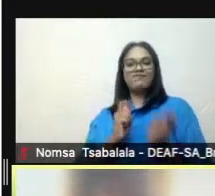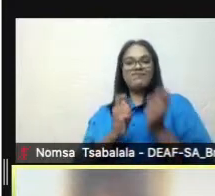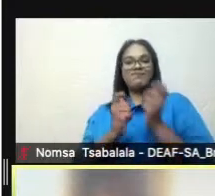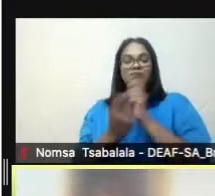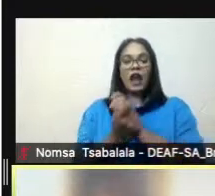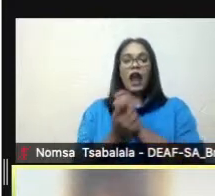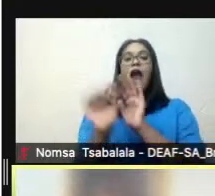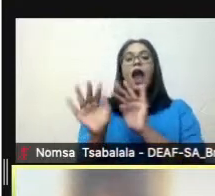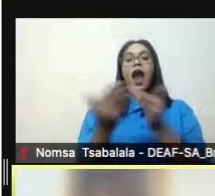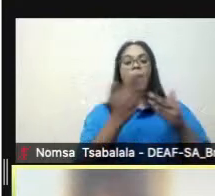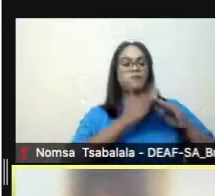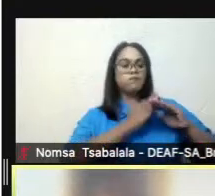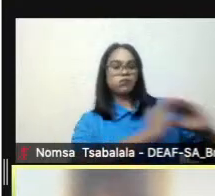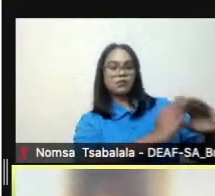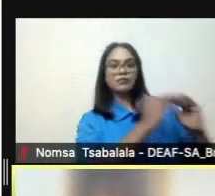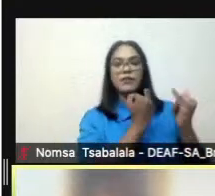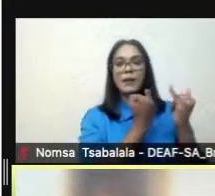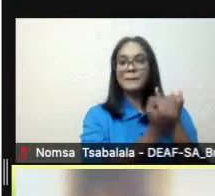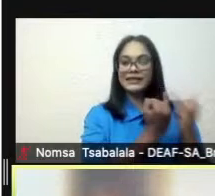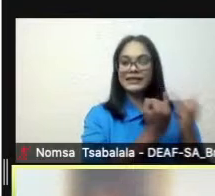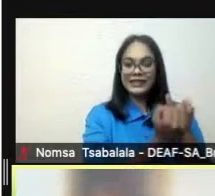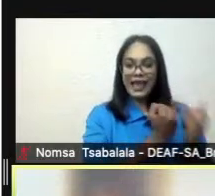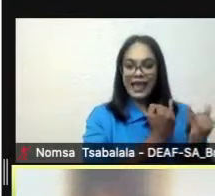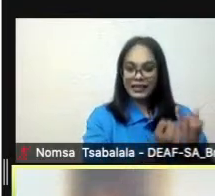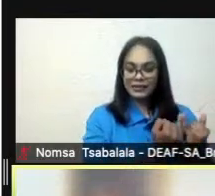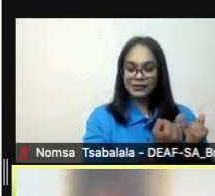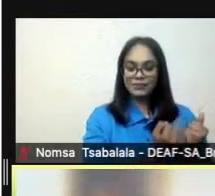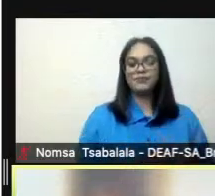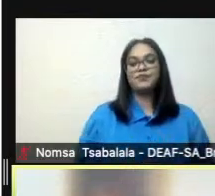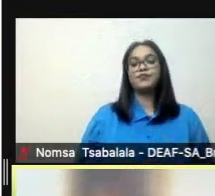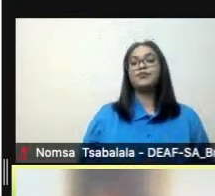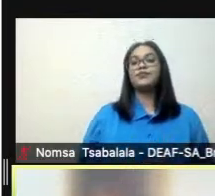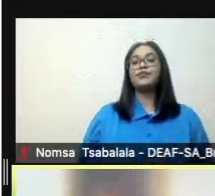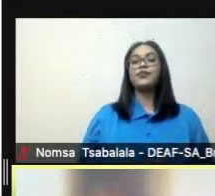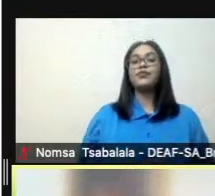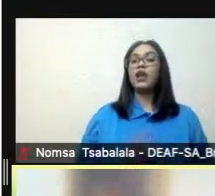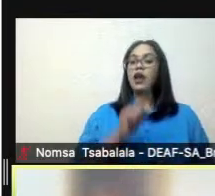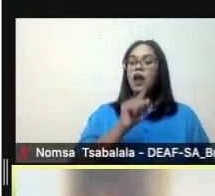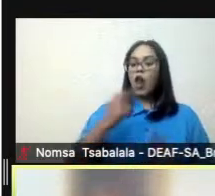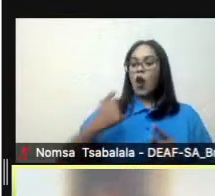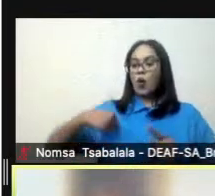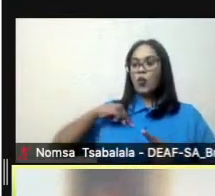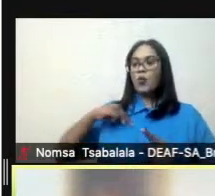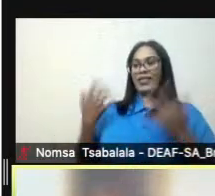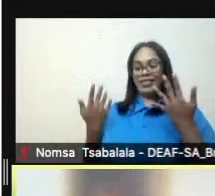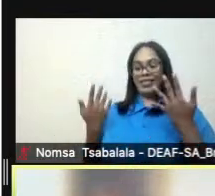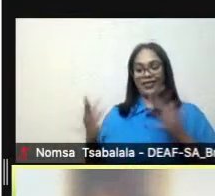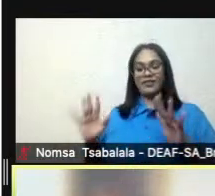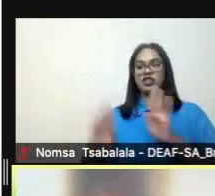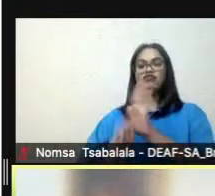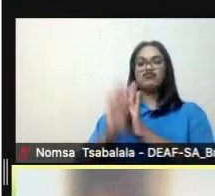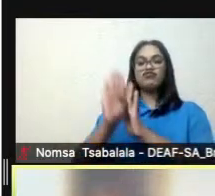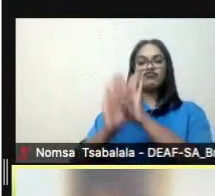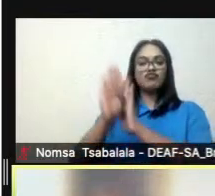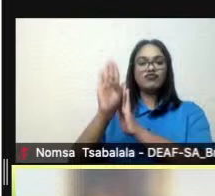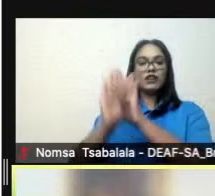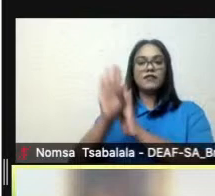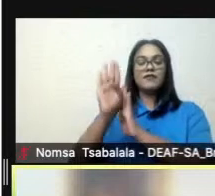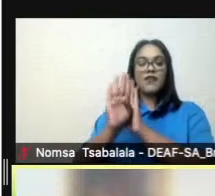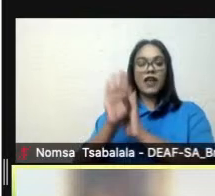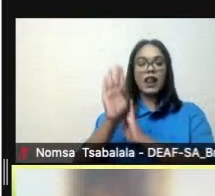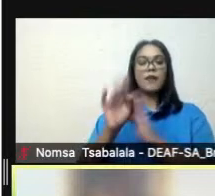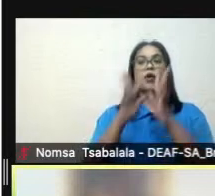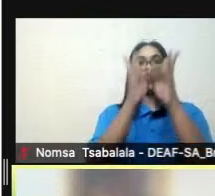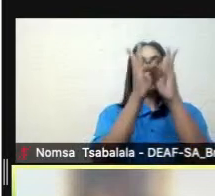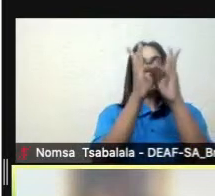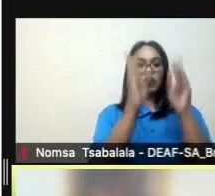the planning workshop where all provinces were present to develop the resurgence plan for the fourth wave. So indeed, we have really been keeping